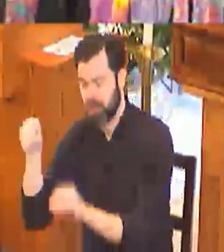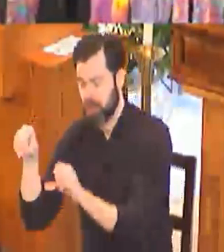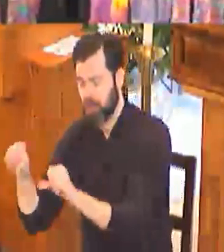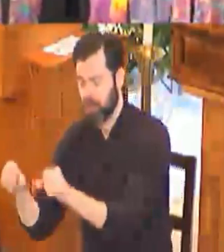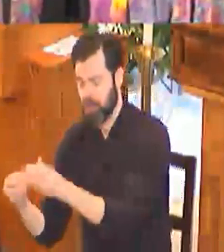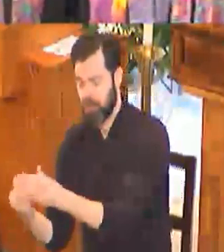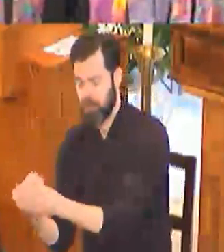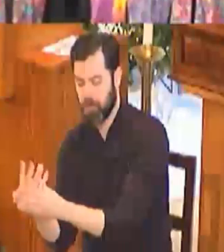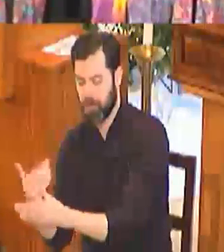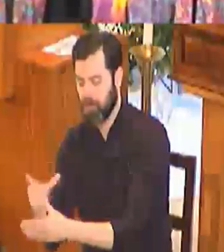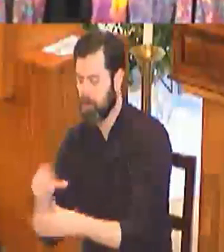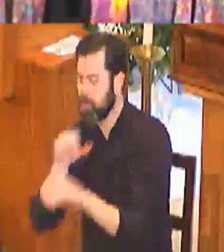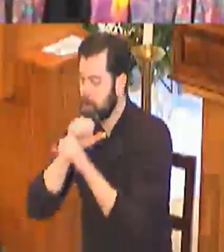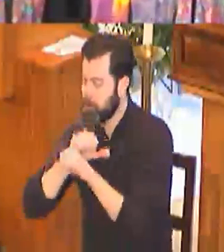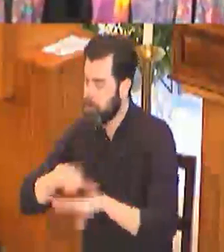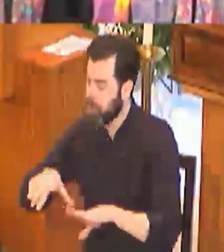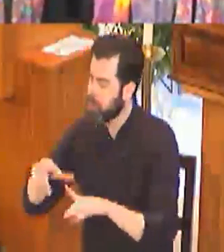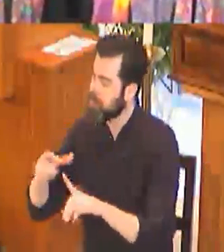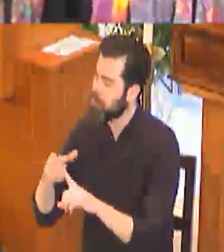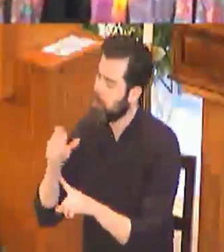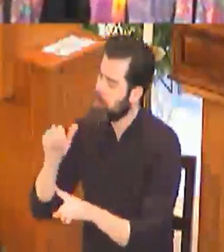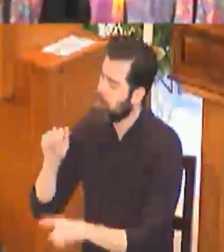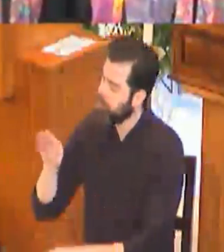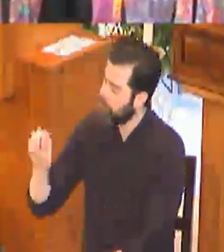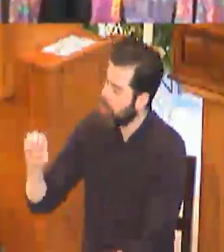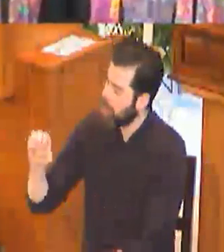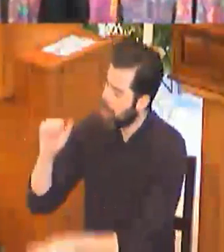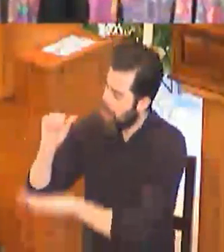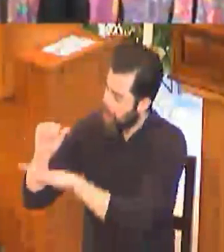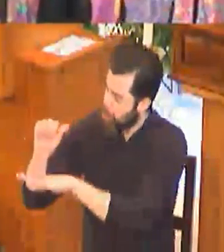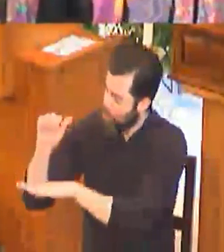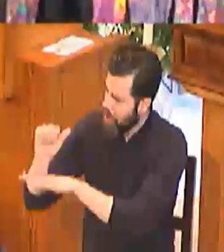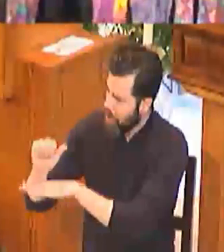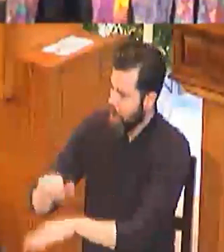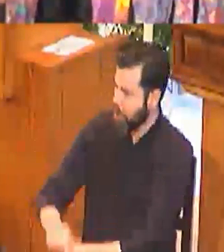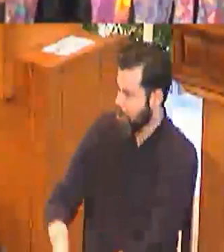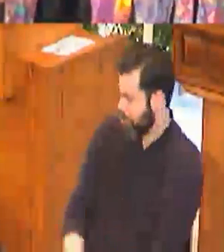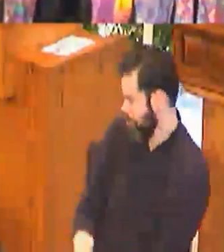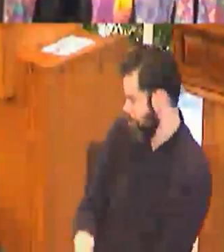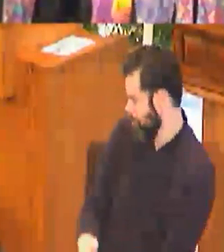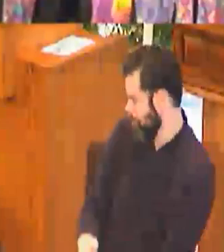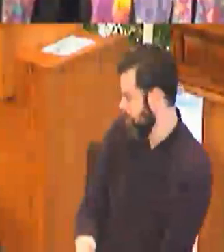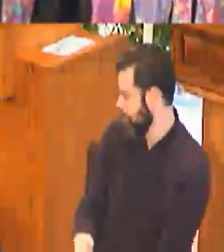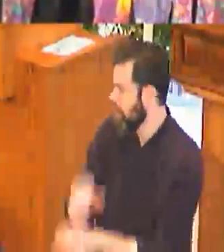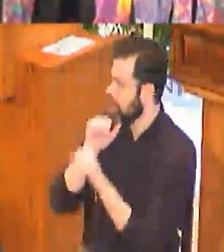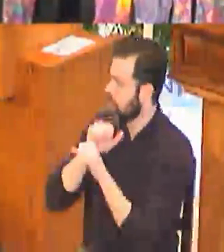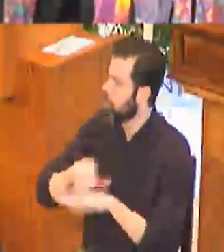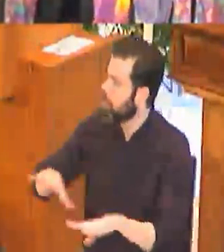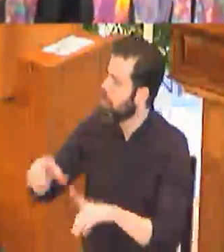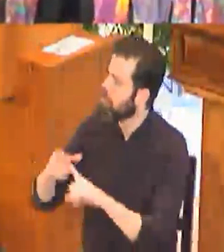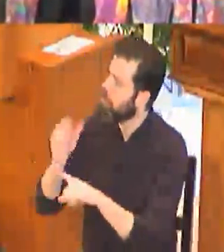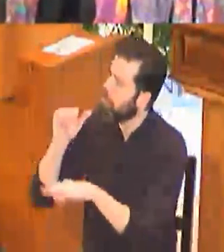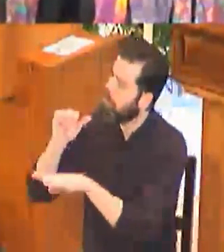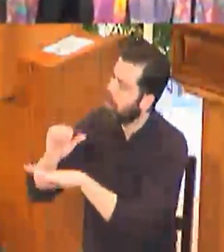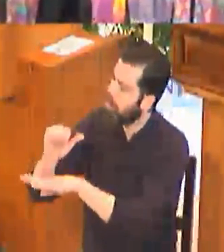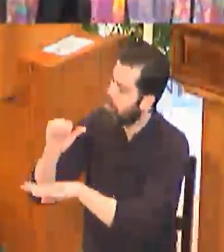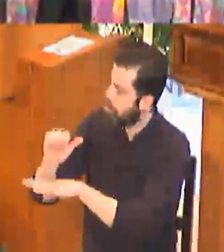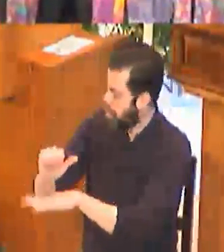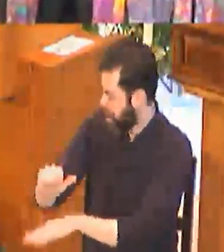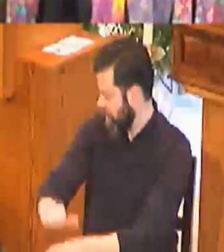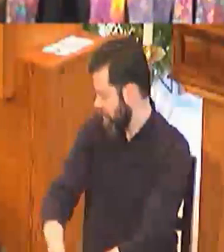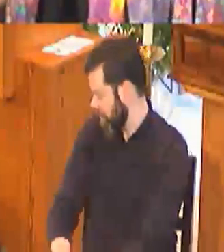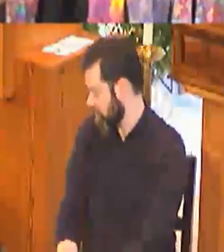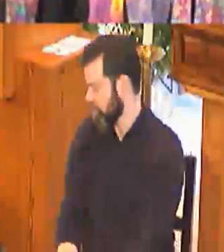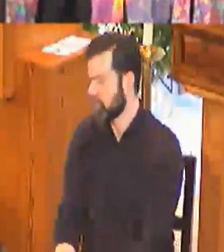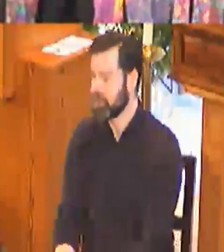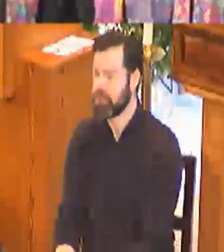Blessing. The blessing of Abraham. It's all in your life. The blessing of Abraham. All right, make some